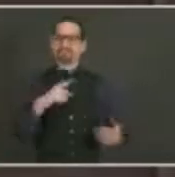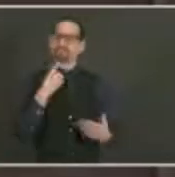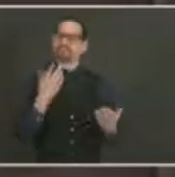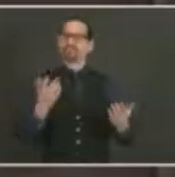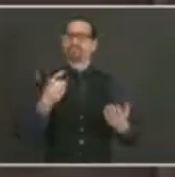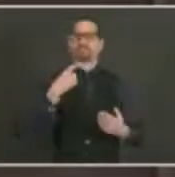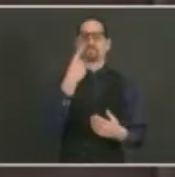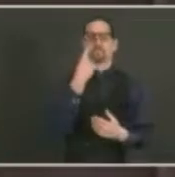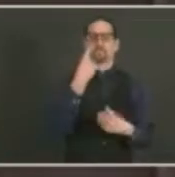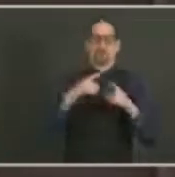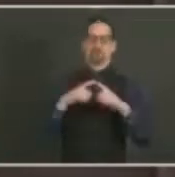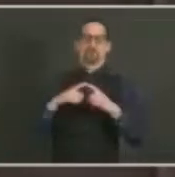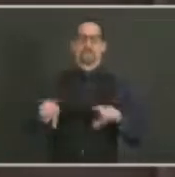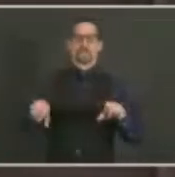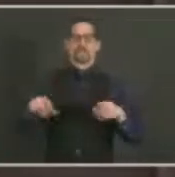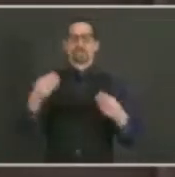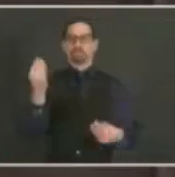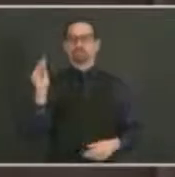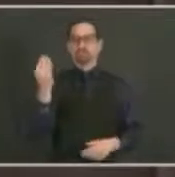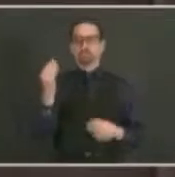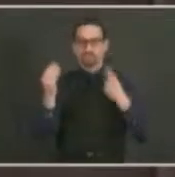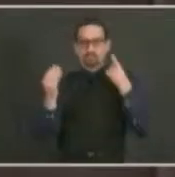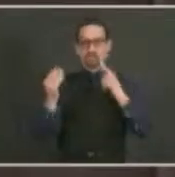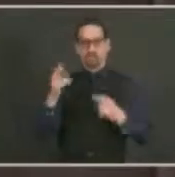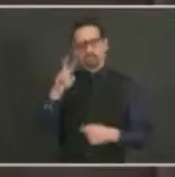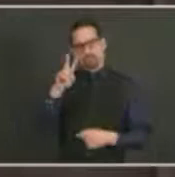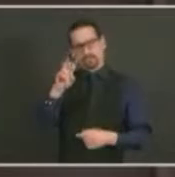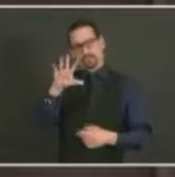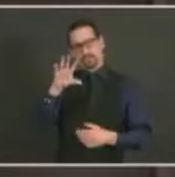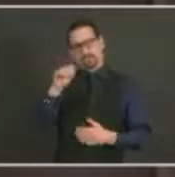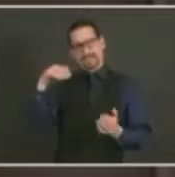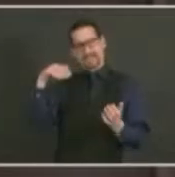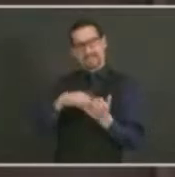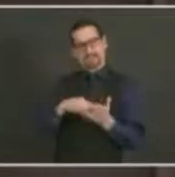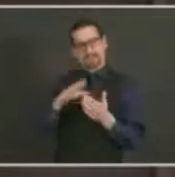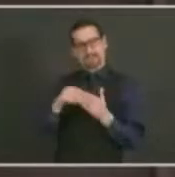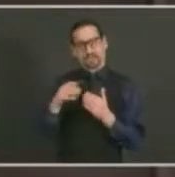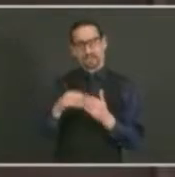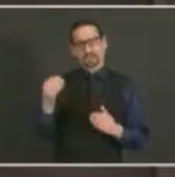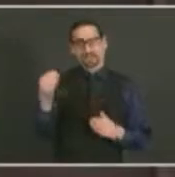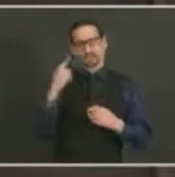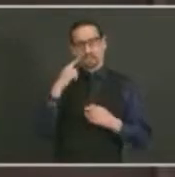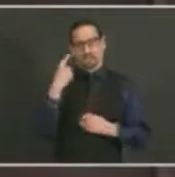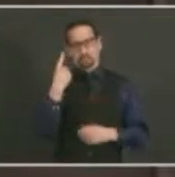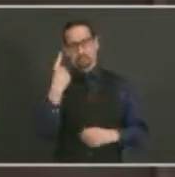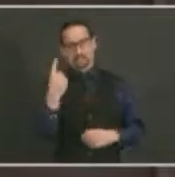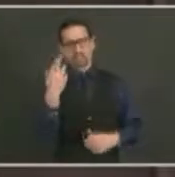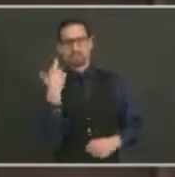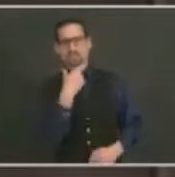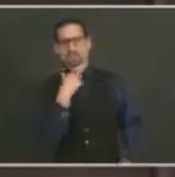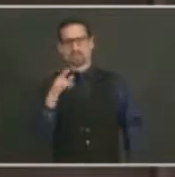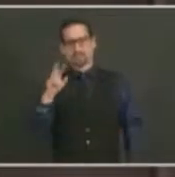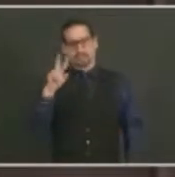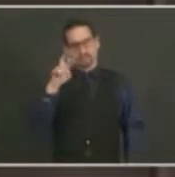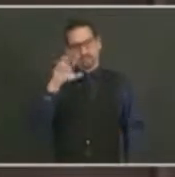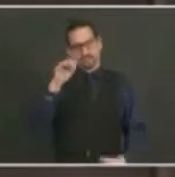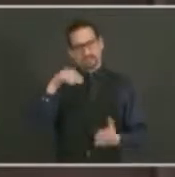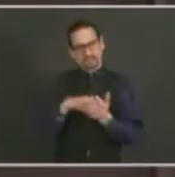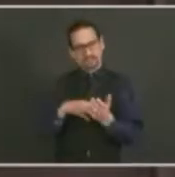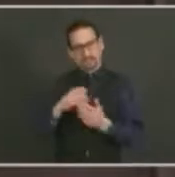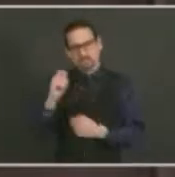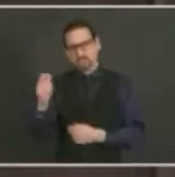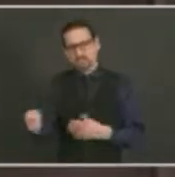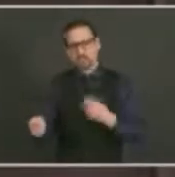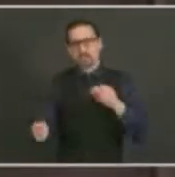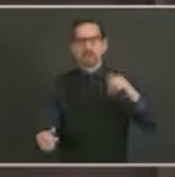single location of a multi-unit chain restaurant. In a case overall of $20,000 was received for a business that